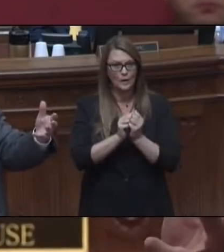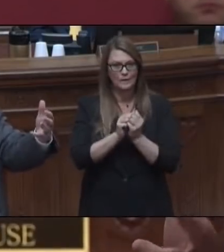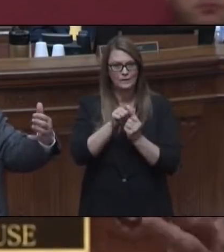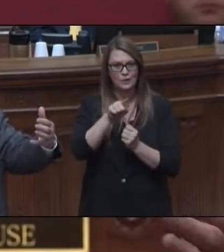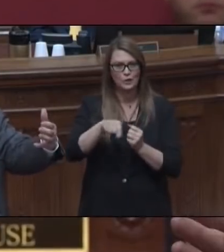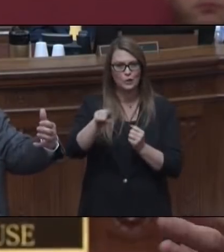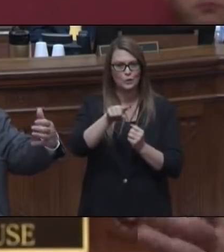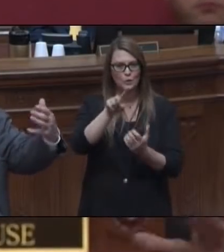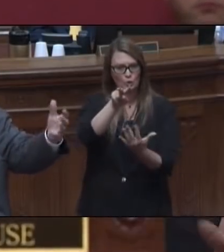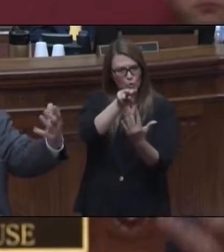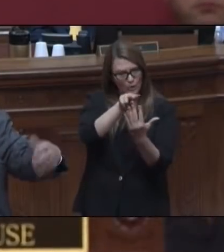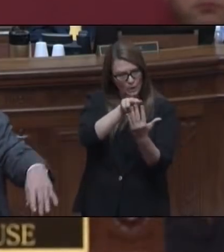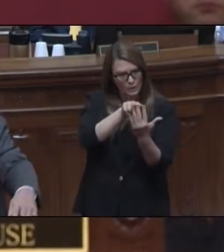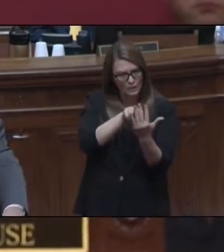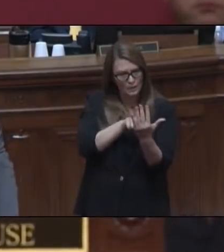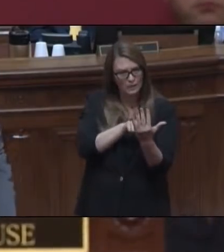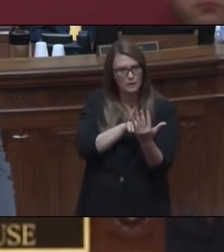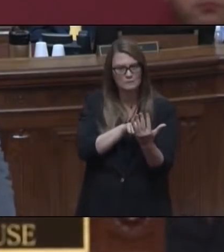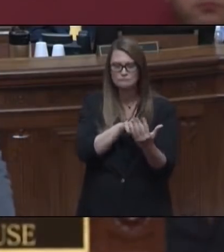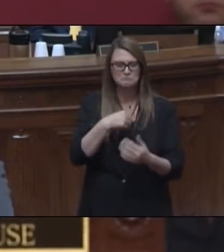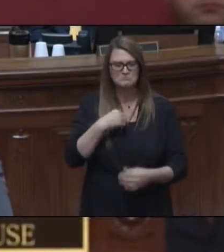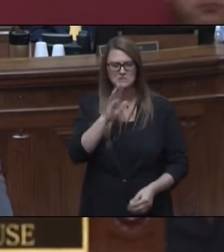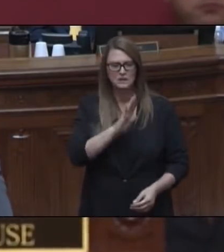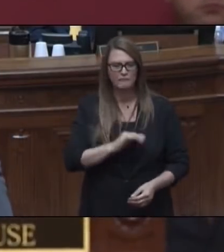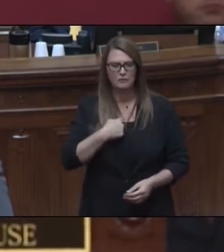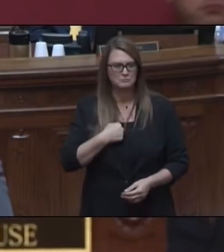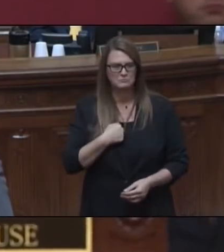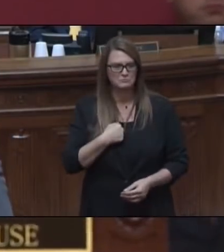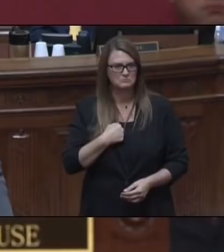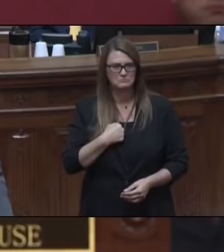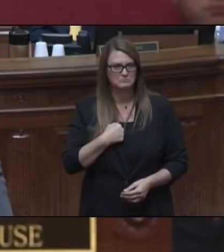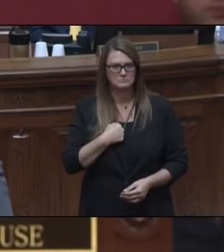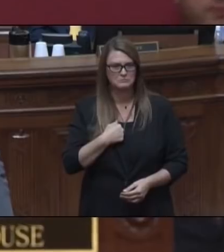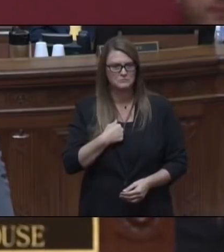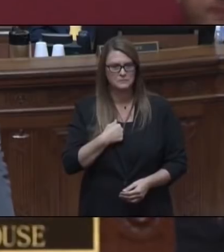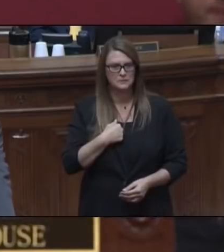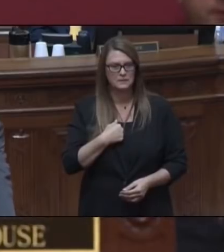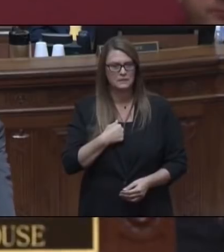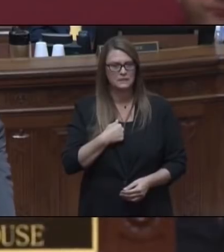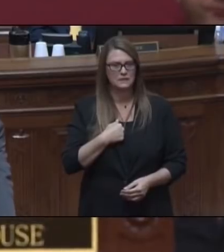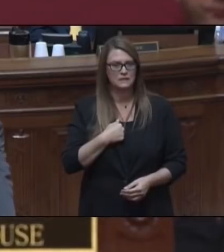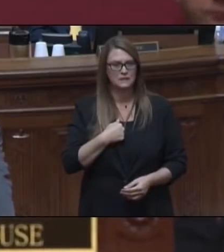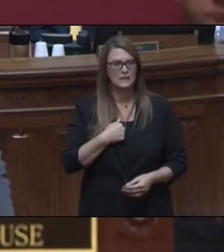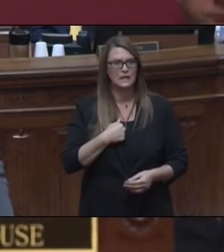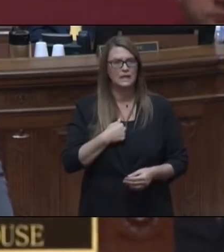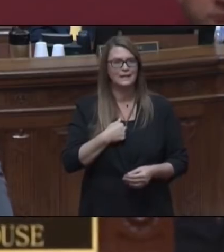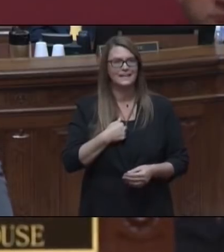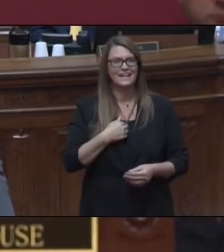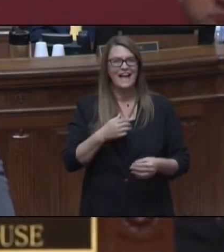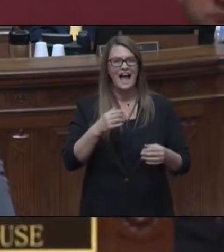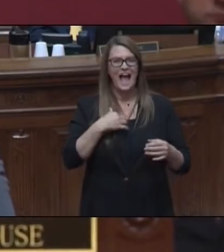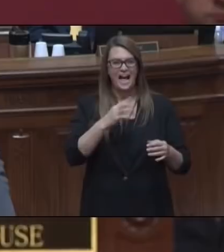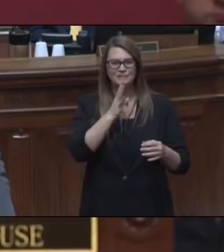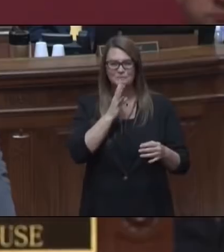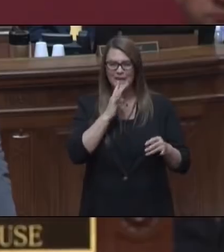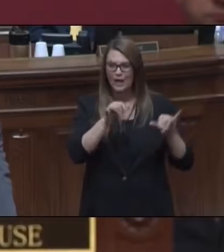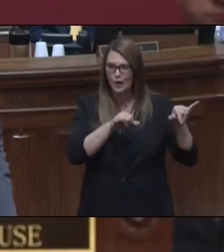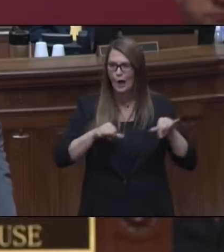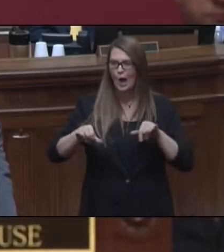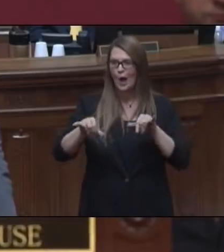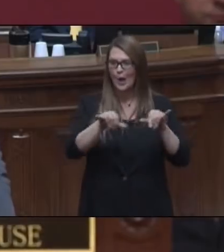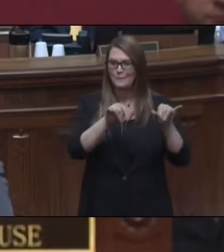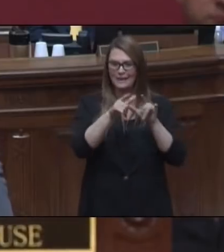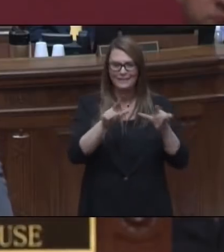read to you, and I've never done that. You know, I speak in real common language, and I talk about